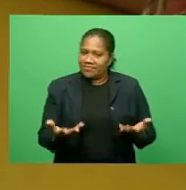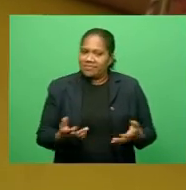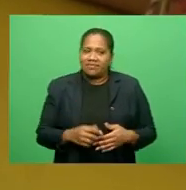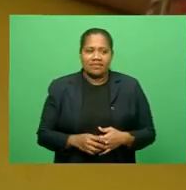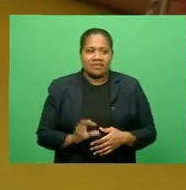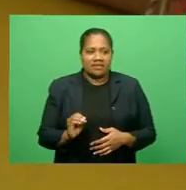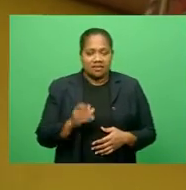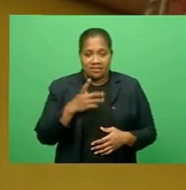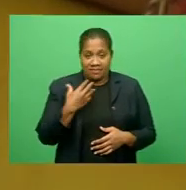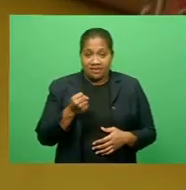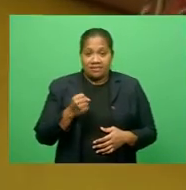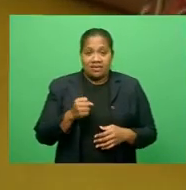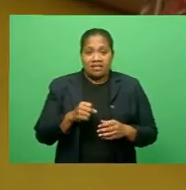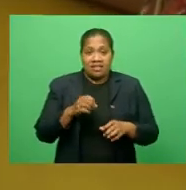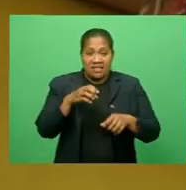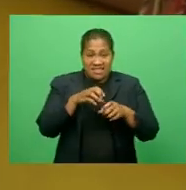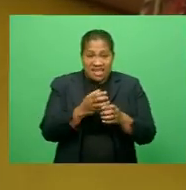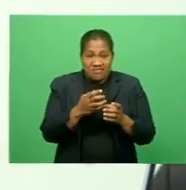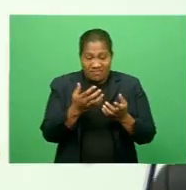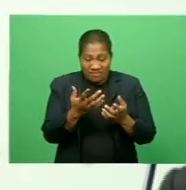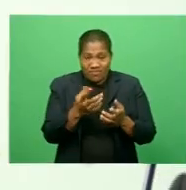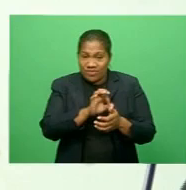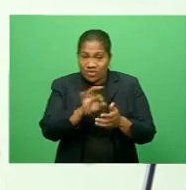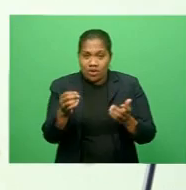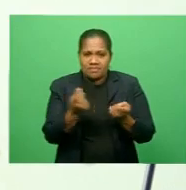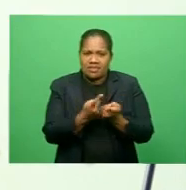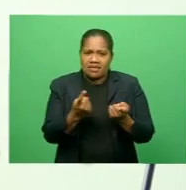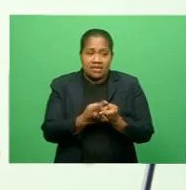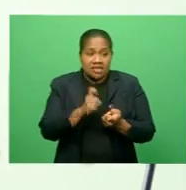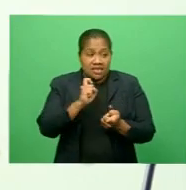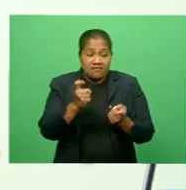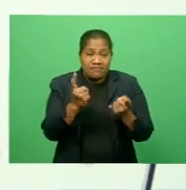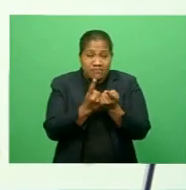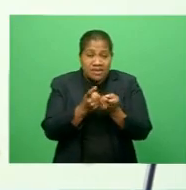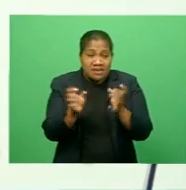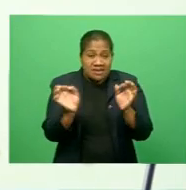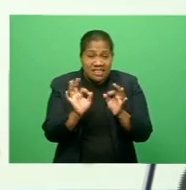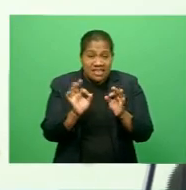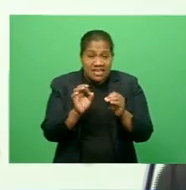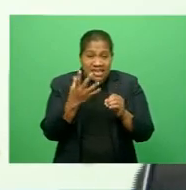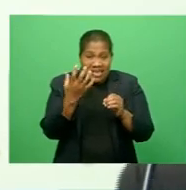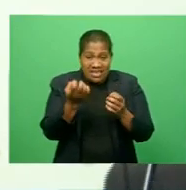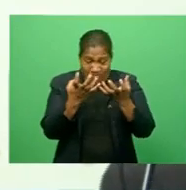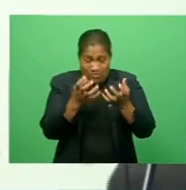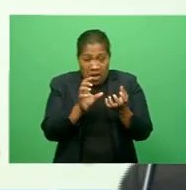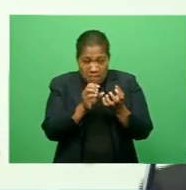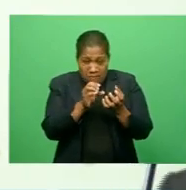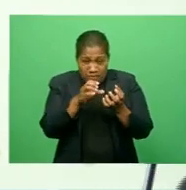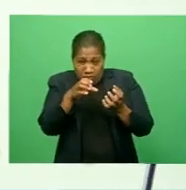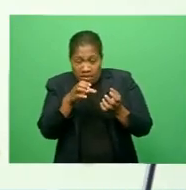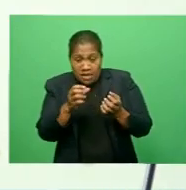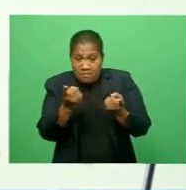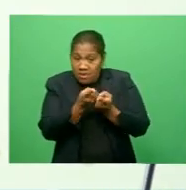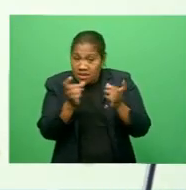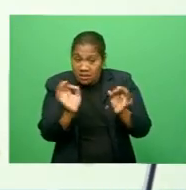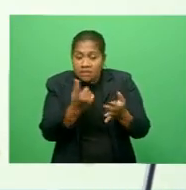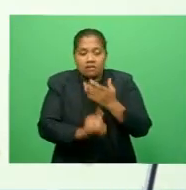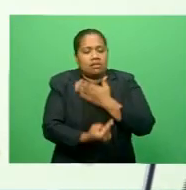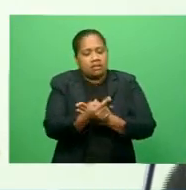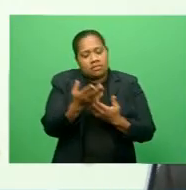or bump in the testes is not painful. If it doesn't give any pain, they usually don't present, and they do present when they have